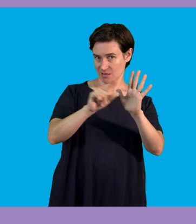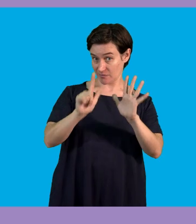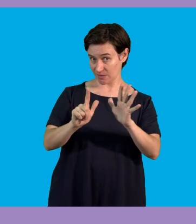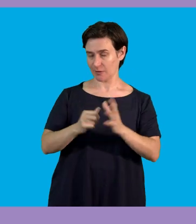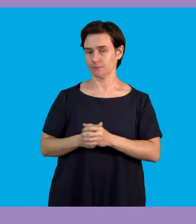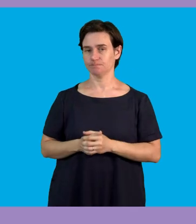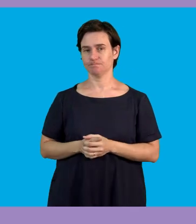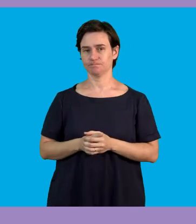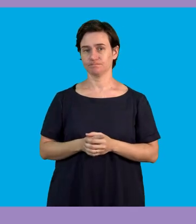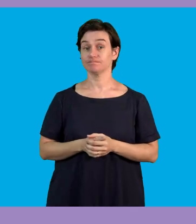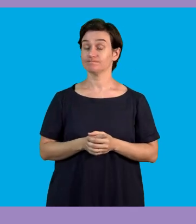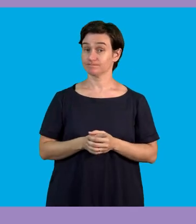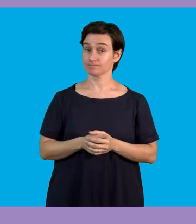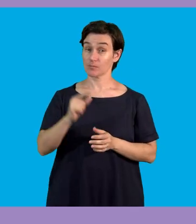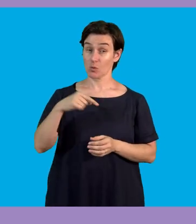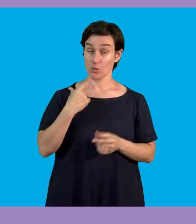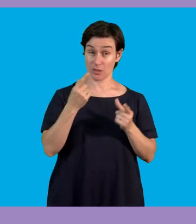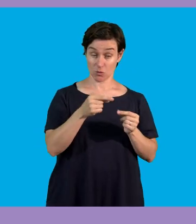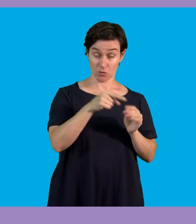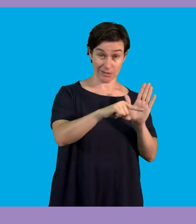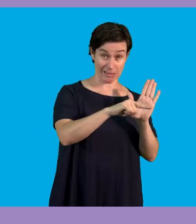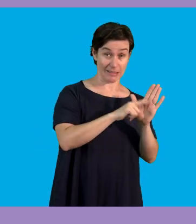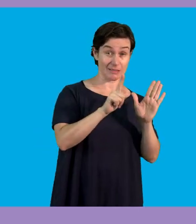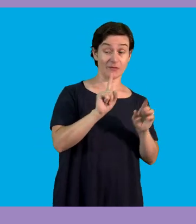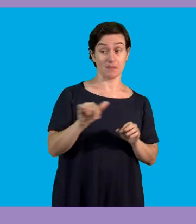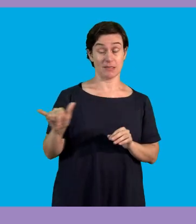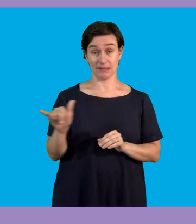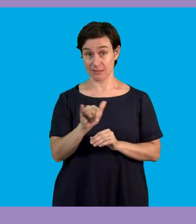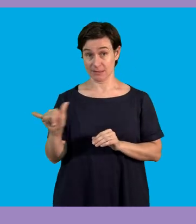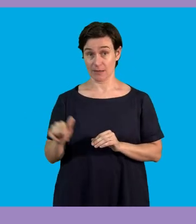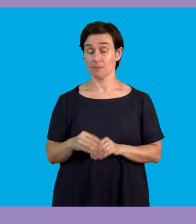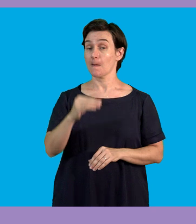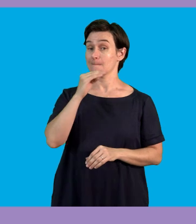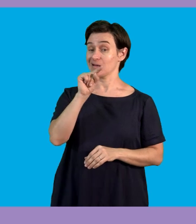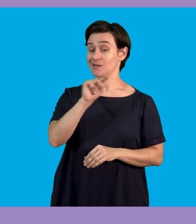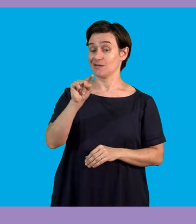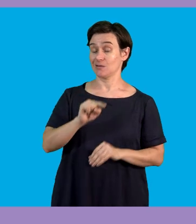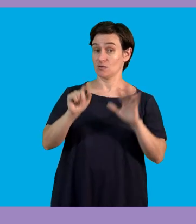inverse is negative 7. And then on the right, we'll have